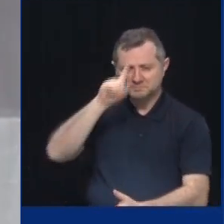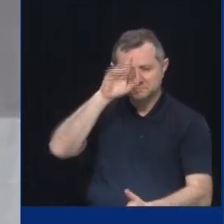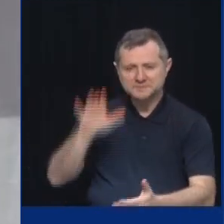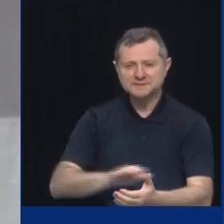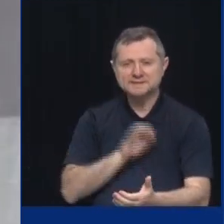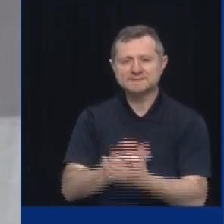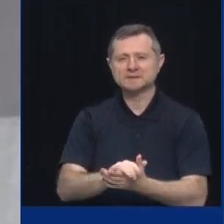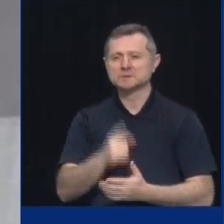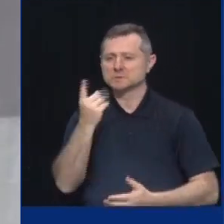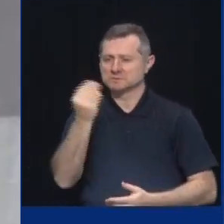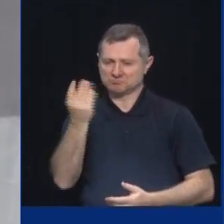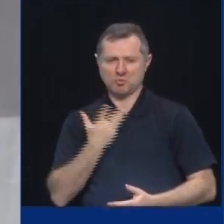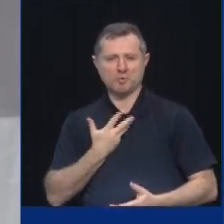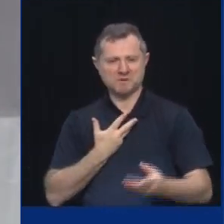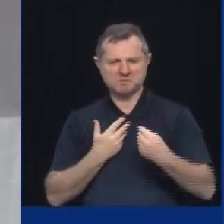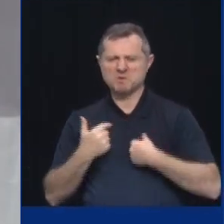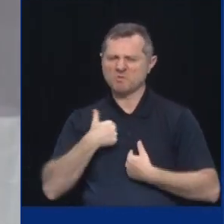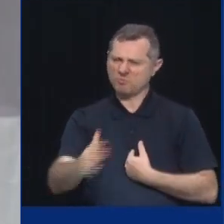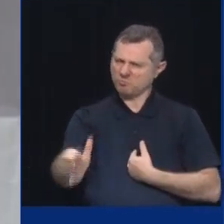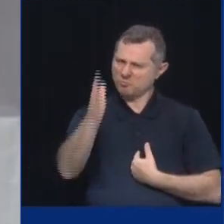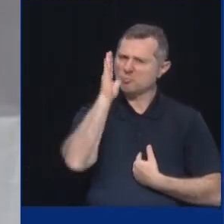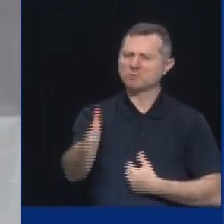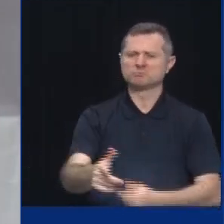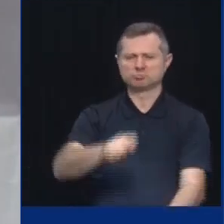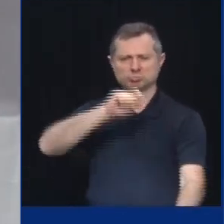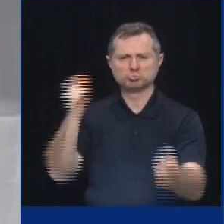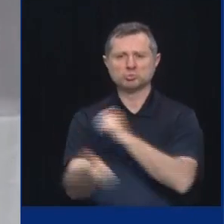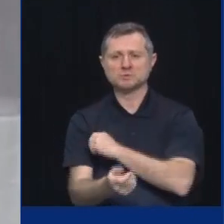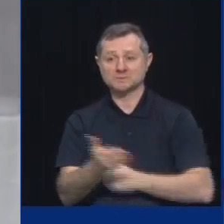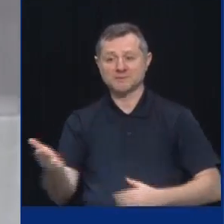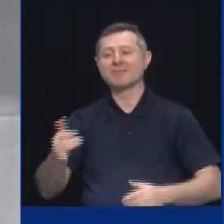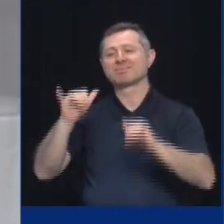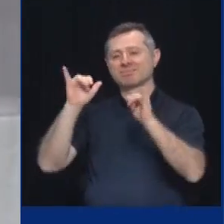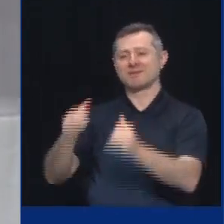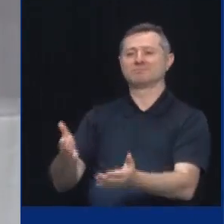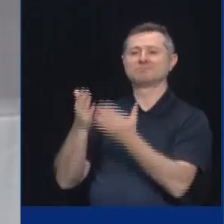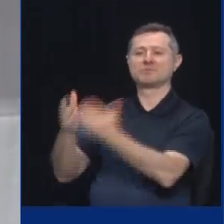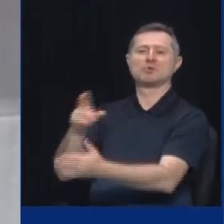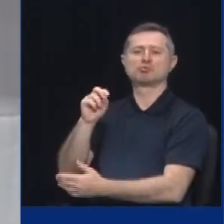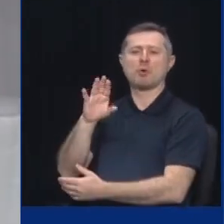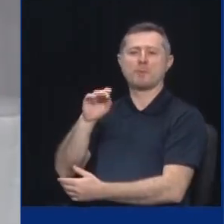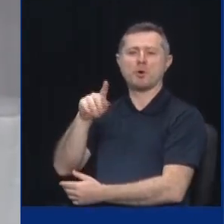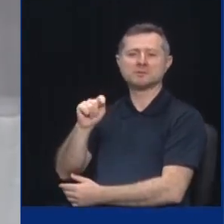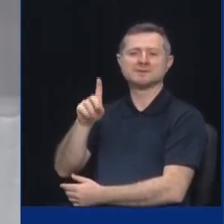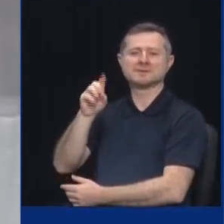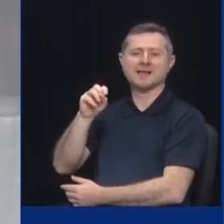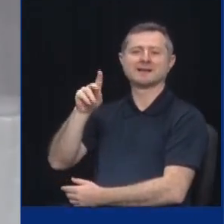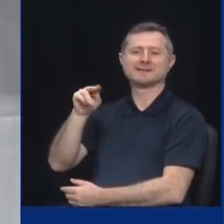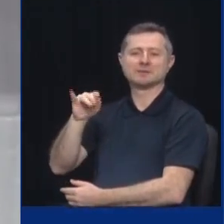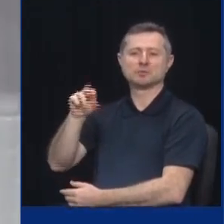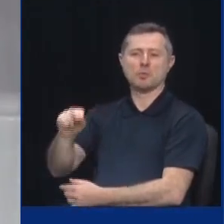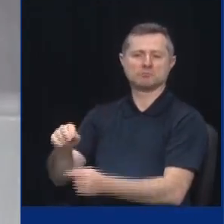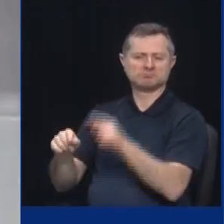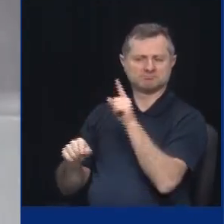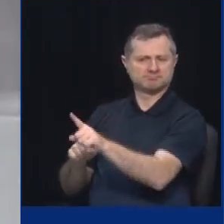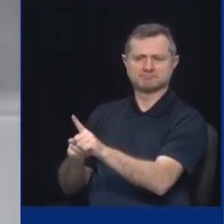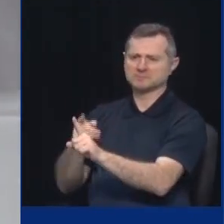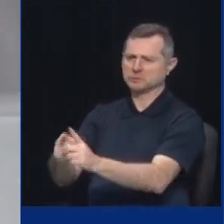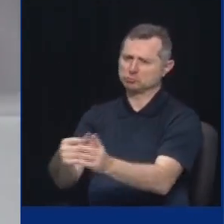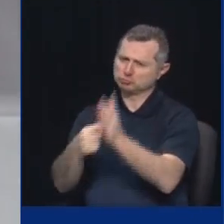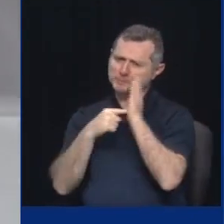to plot a different course. That is Robert De Niro. He represents the best of New